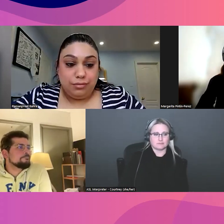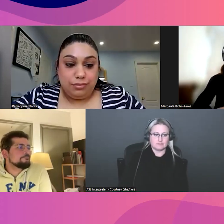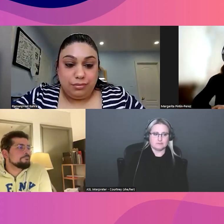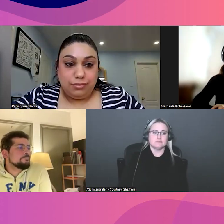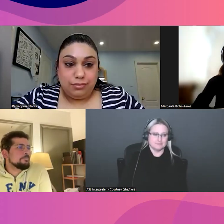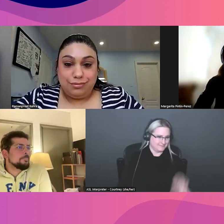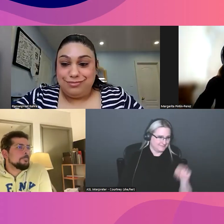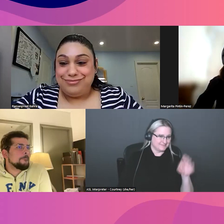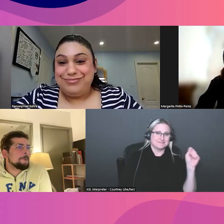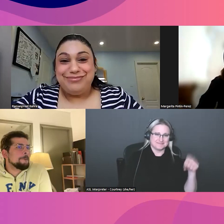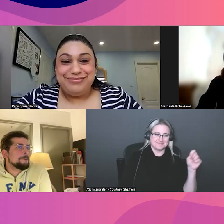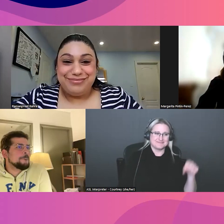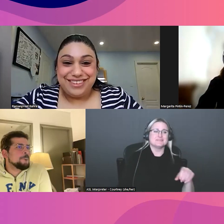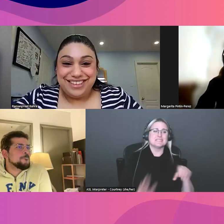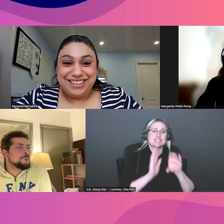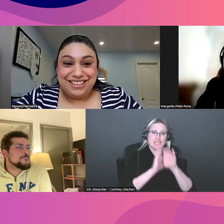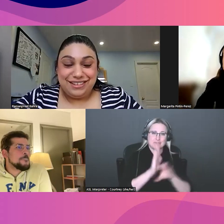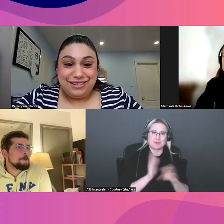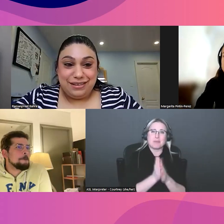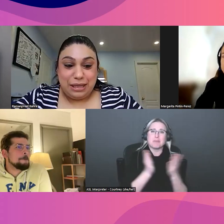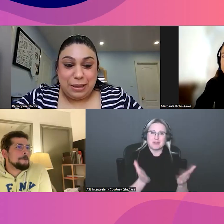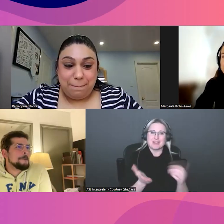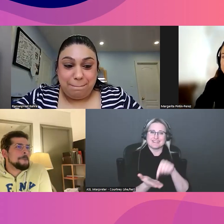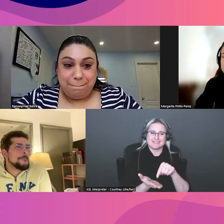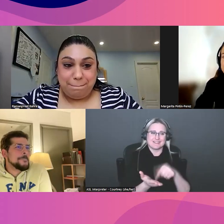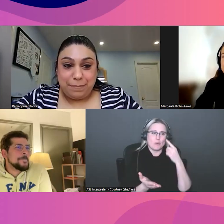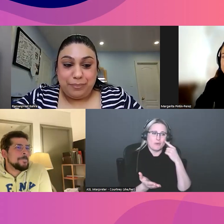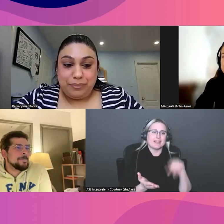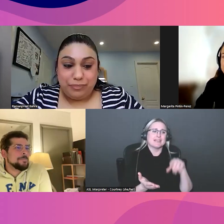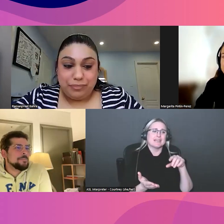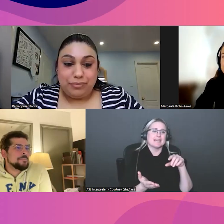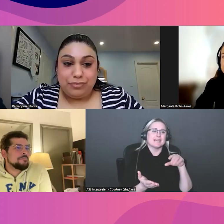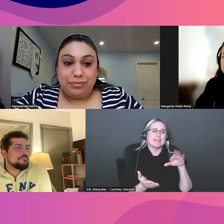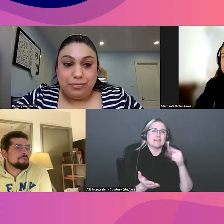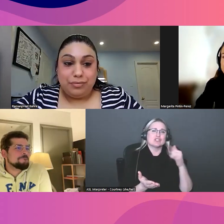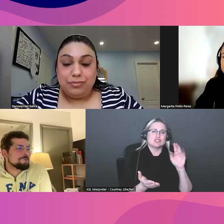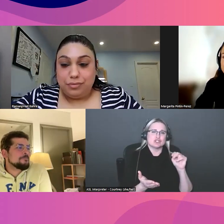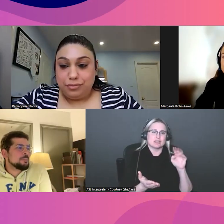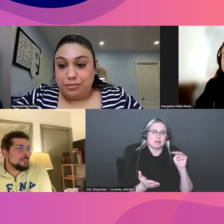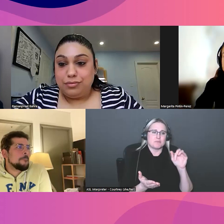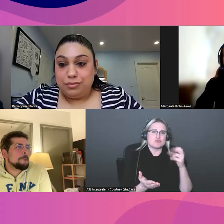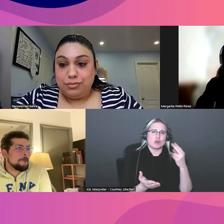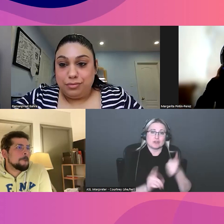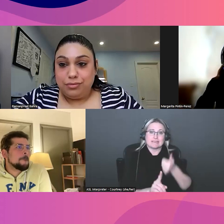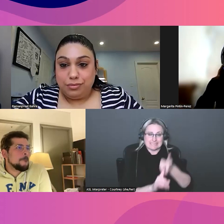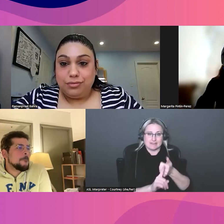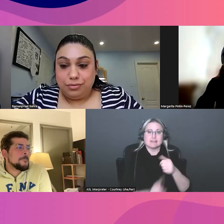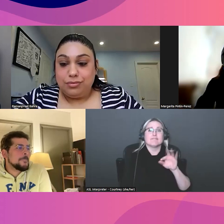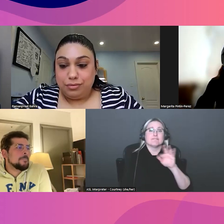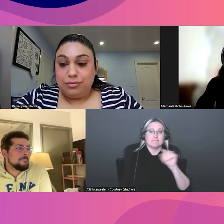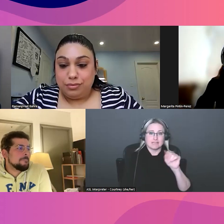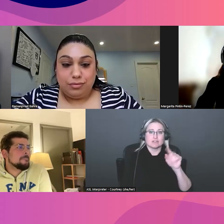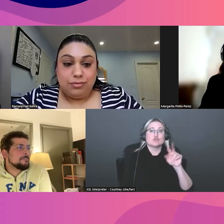Oh yes, and the chapter in our book from Jen Marshall, who is a fat trans writer on this issue as well.